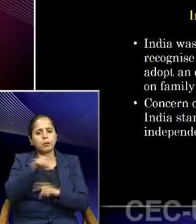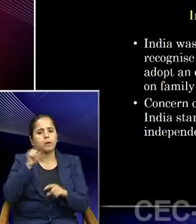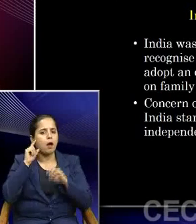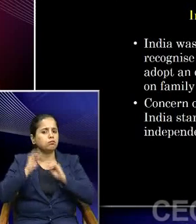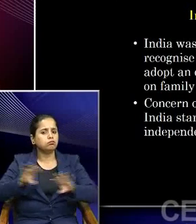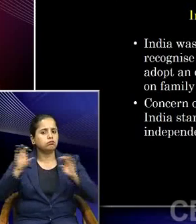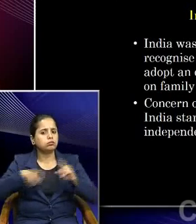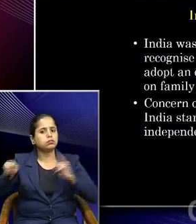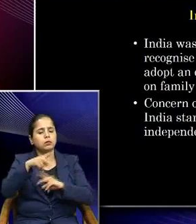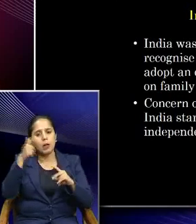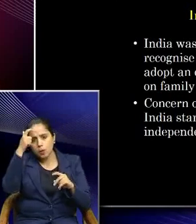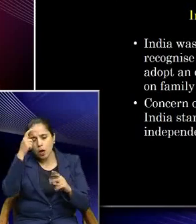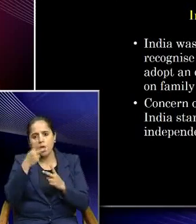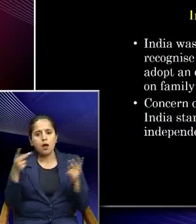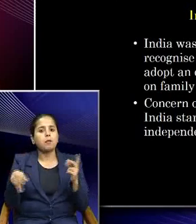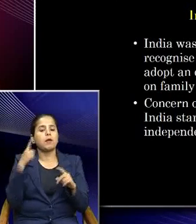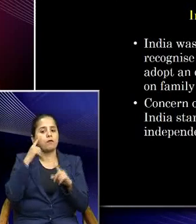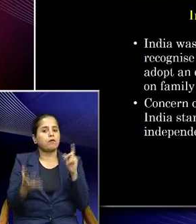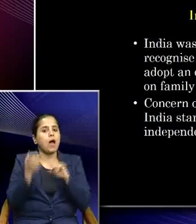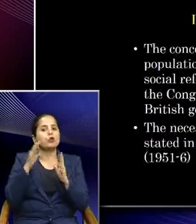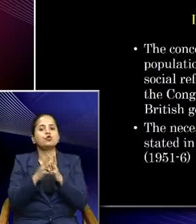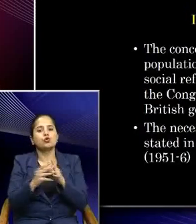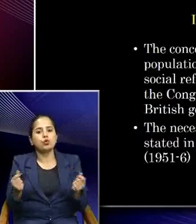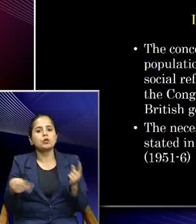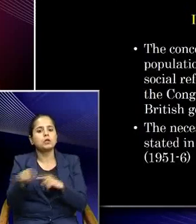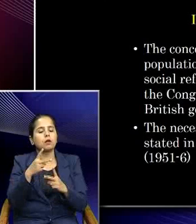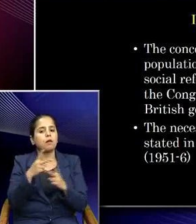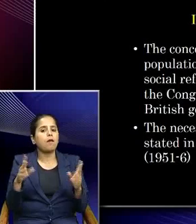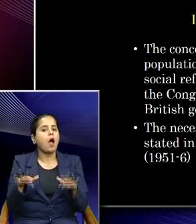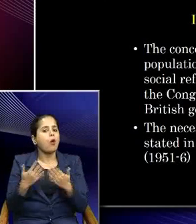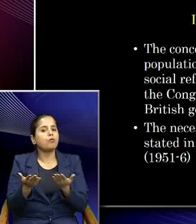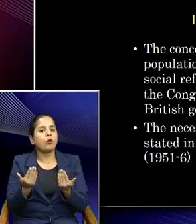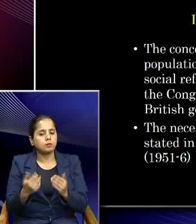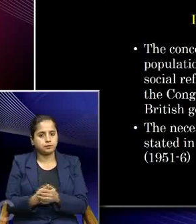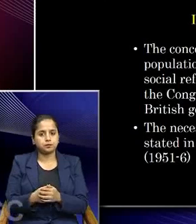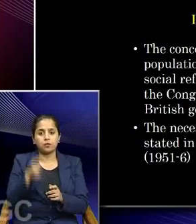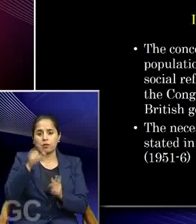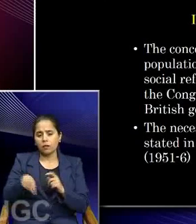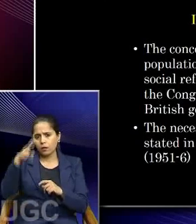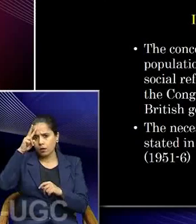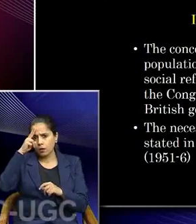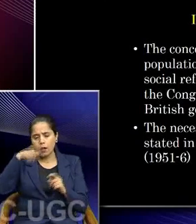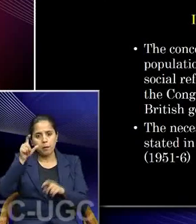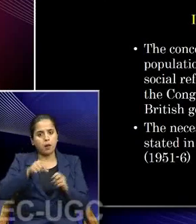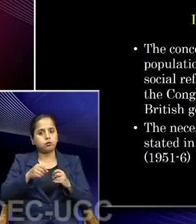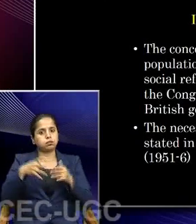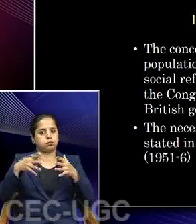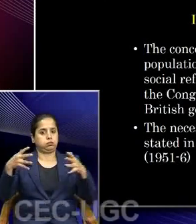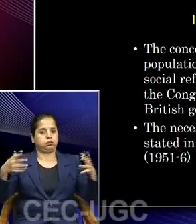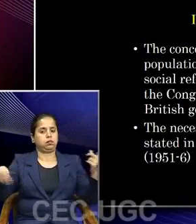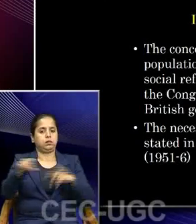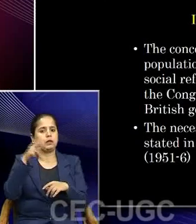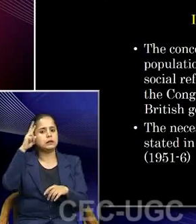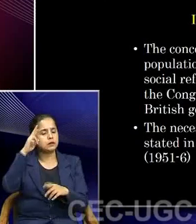this problem and found out solution to it. So concern over the rise of population